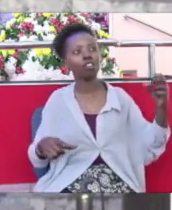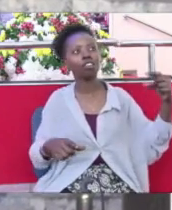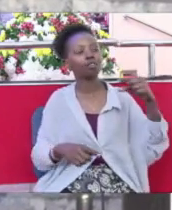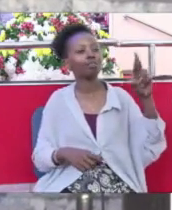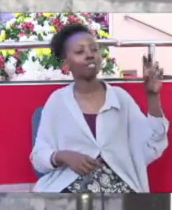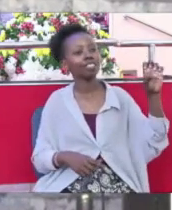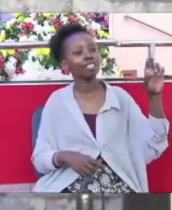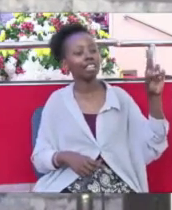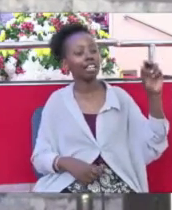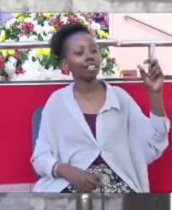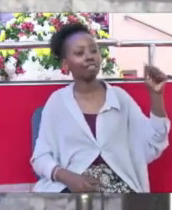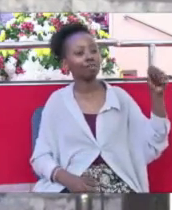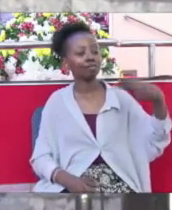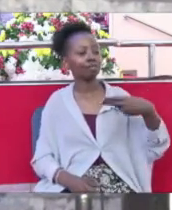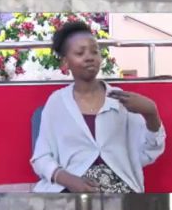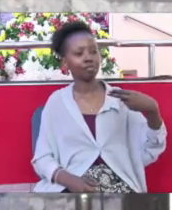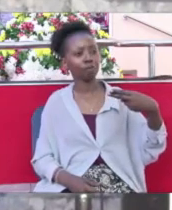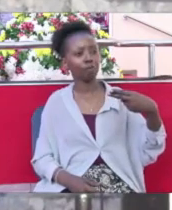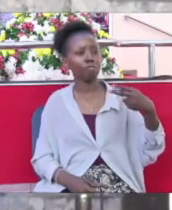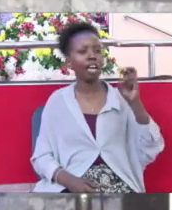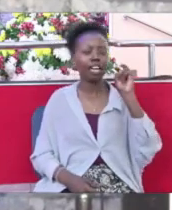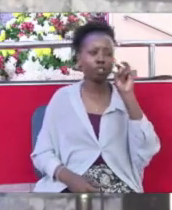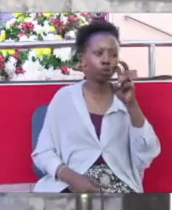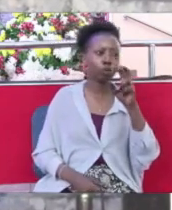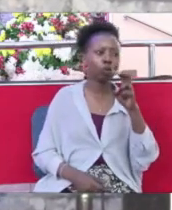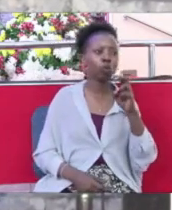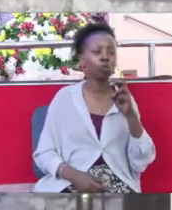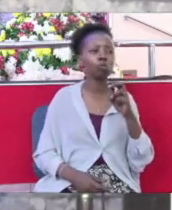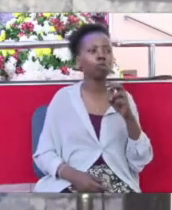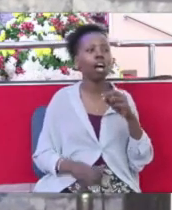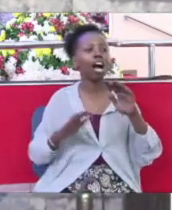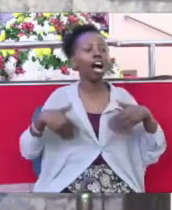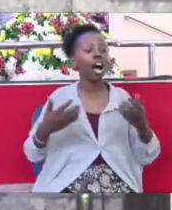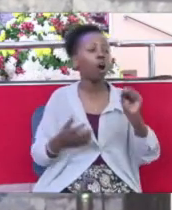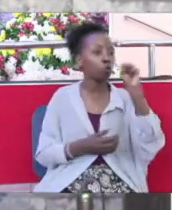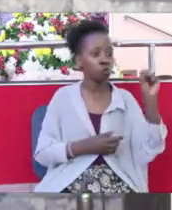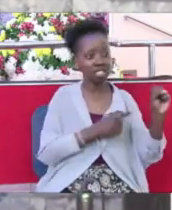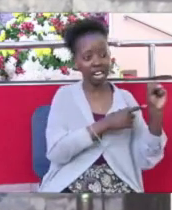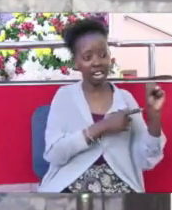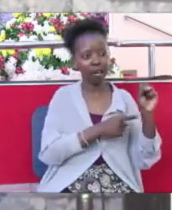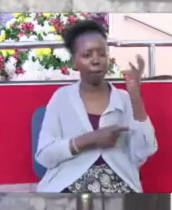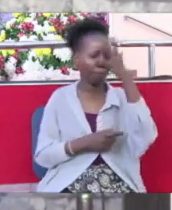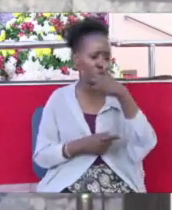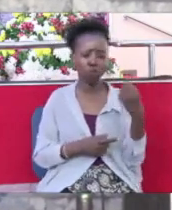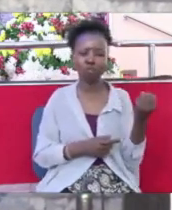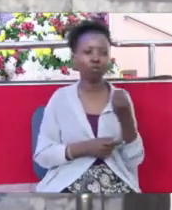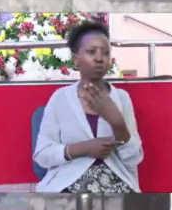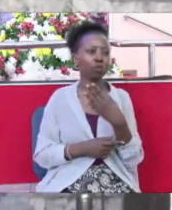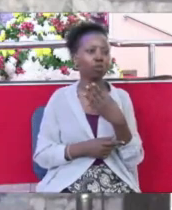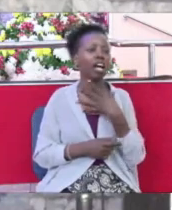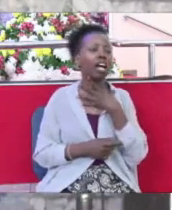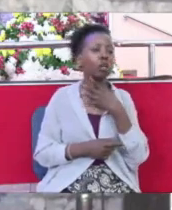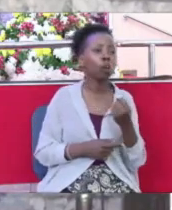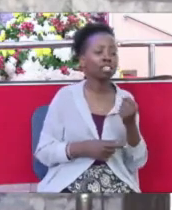king saw how Sarah was so beautiful. Na mfalme akaona jinsi Sarah alivyokuwa mrembo. And wanted to take